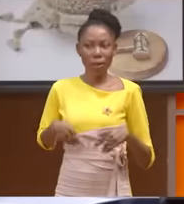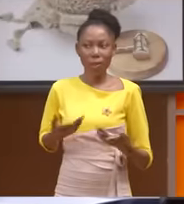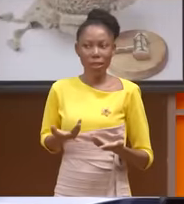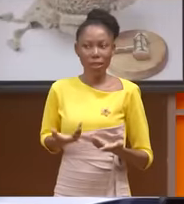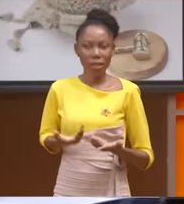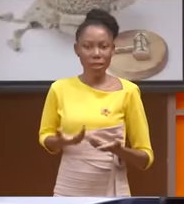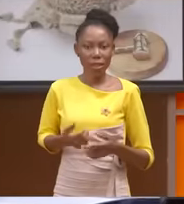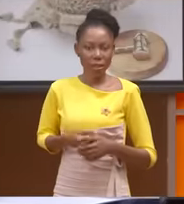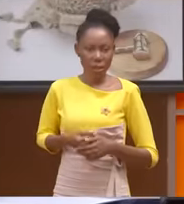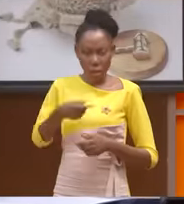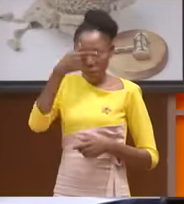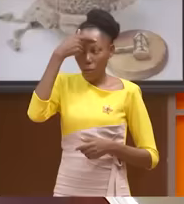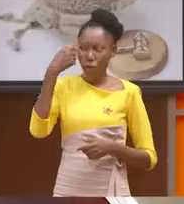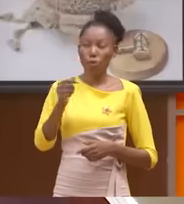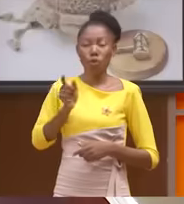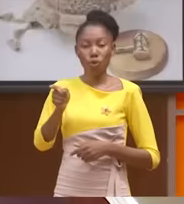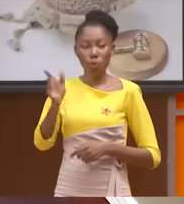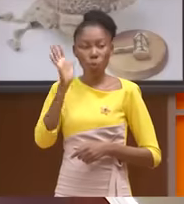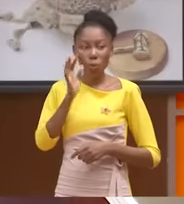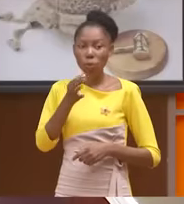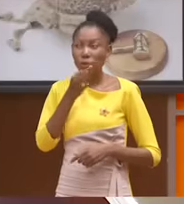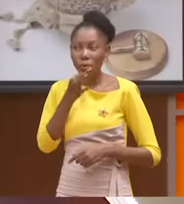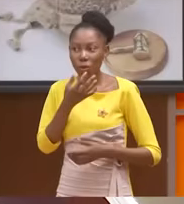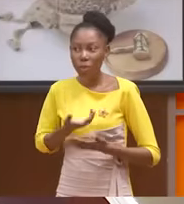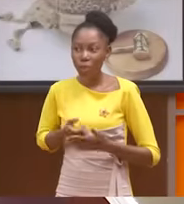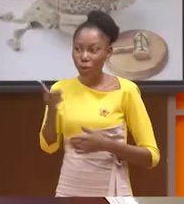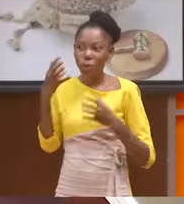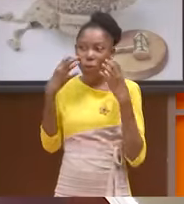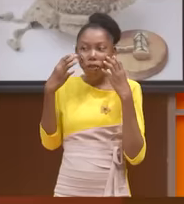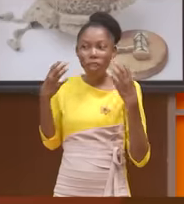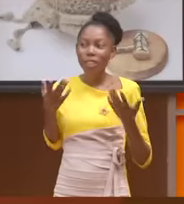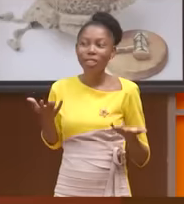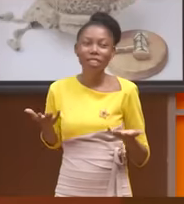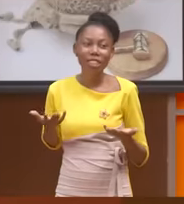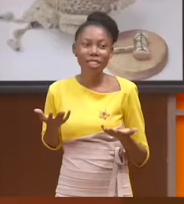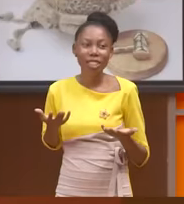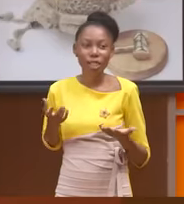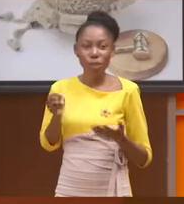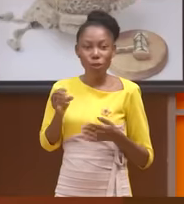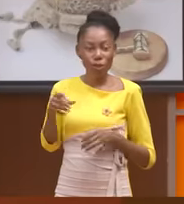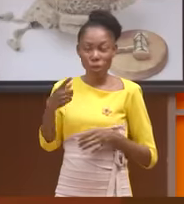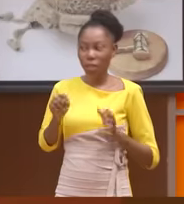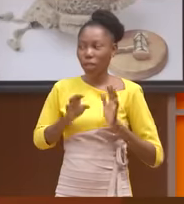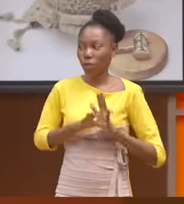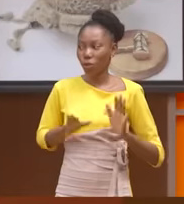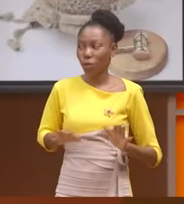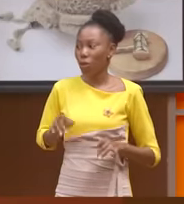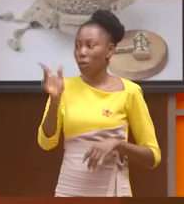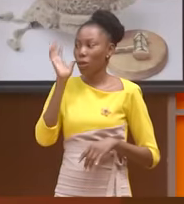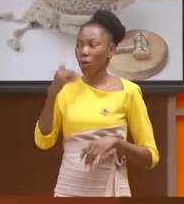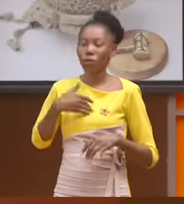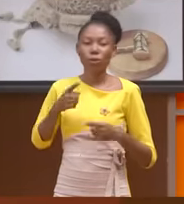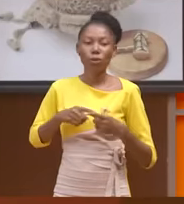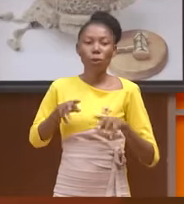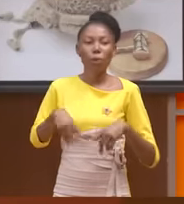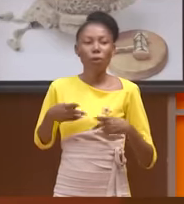Because even you feed. You don't look famished. So the children's welfare has to be.